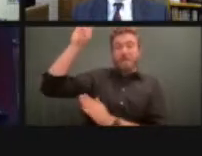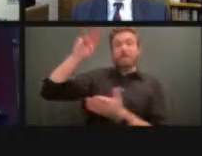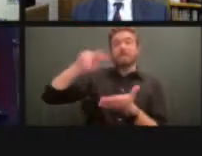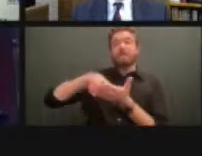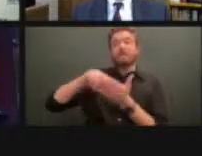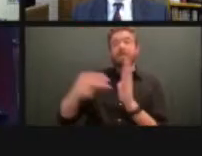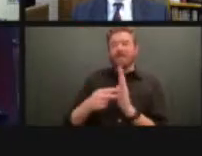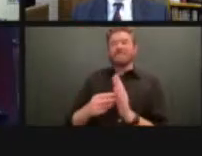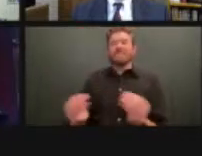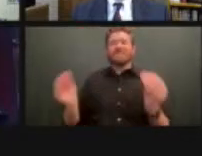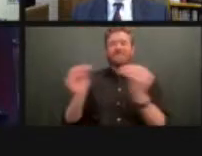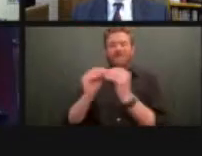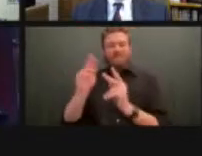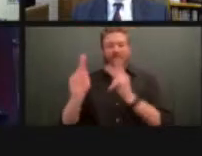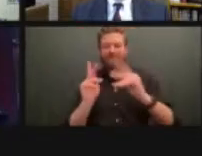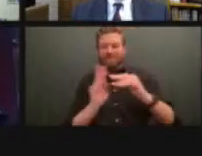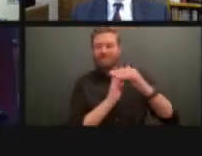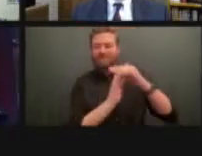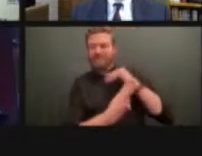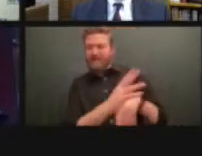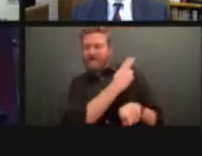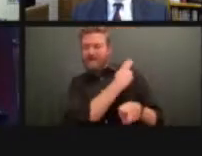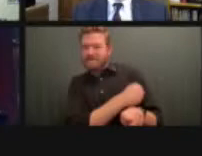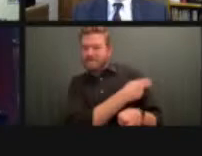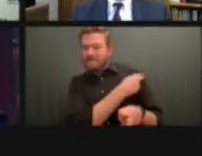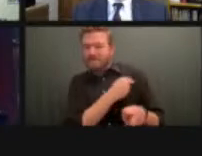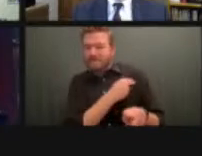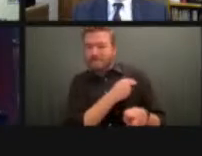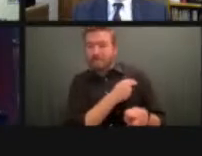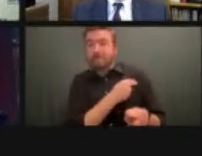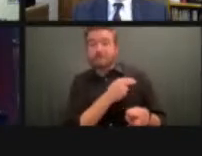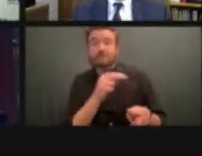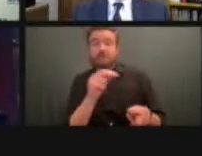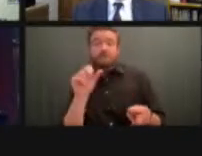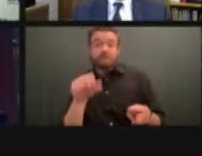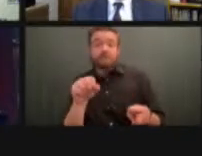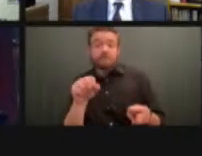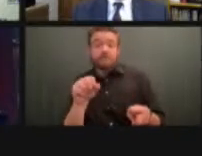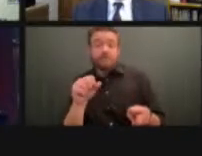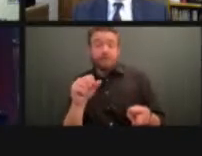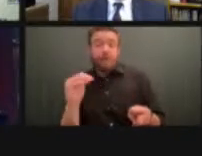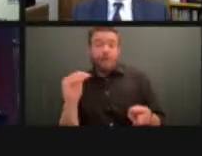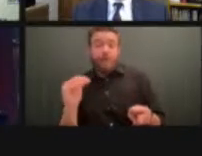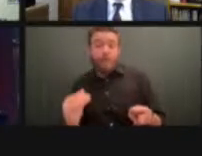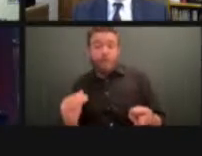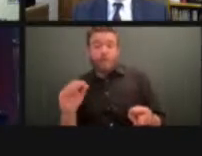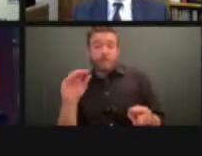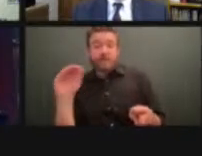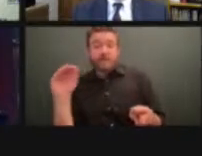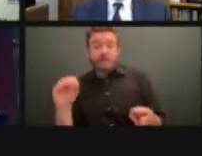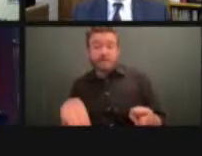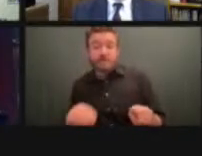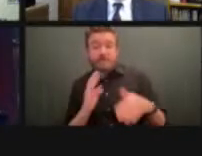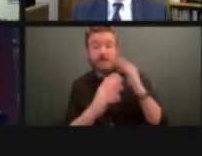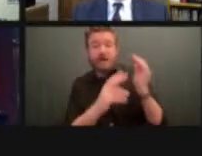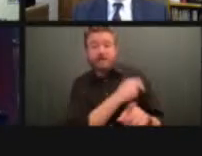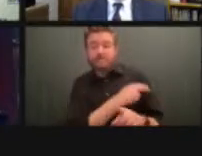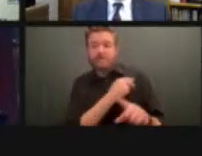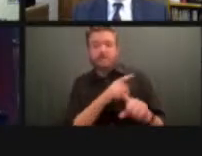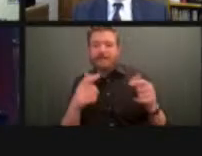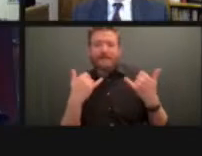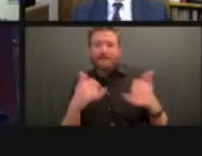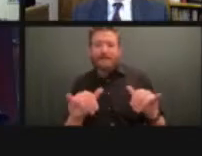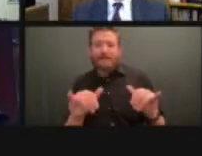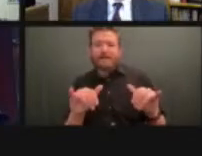new cases are directly leading to hospitalization figures we have not seen in well over a year. Here again